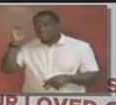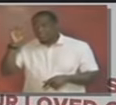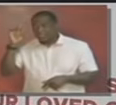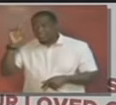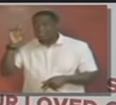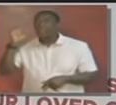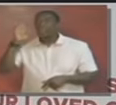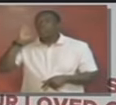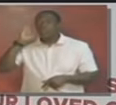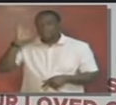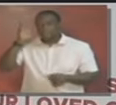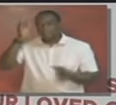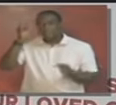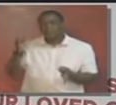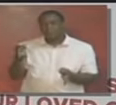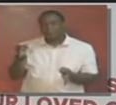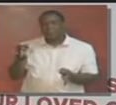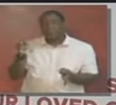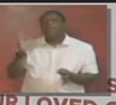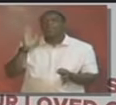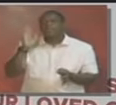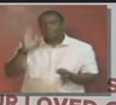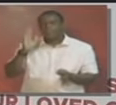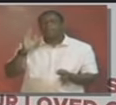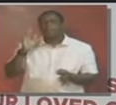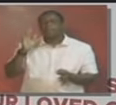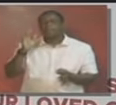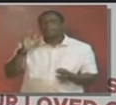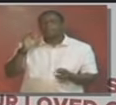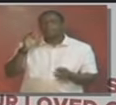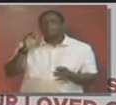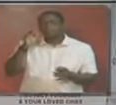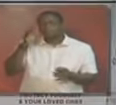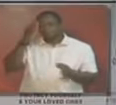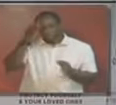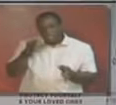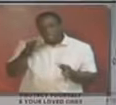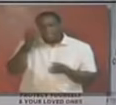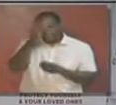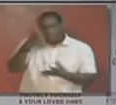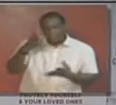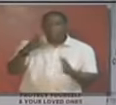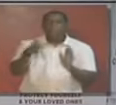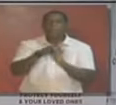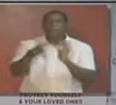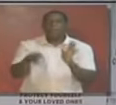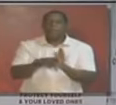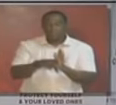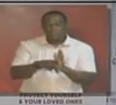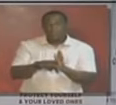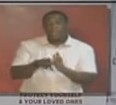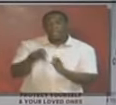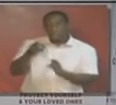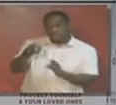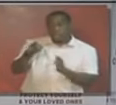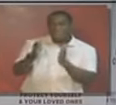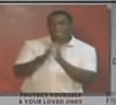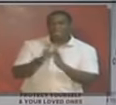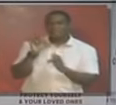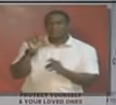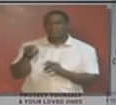developed is, and then you can definitely ask the question again at that point. Thank you very much, doctors. And we go